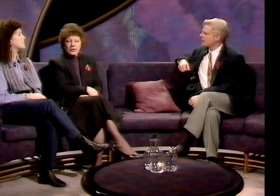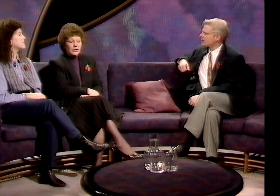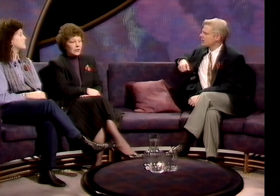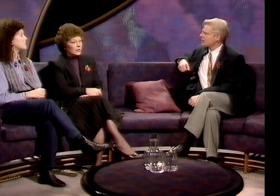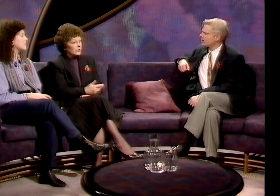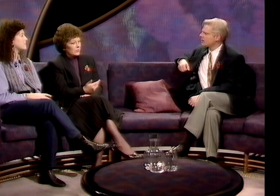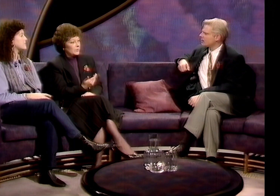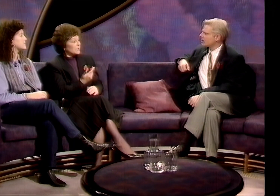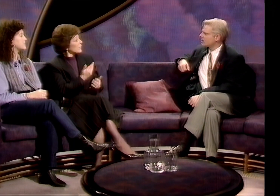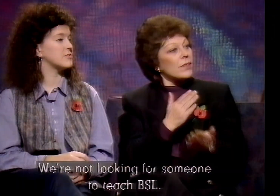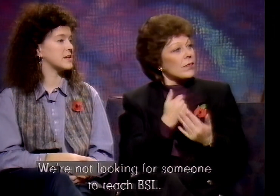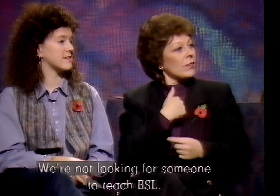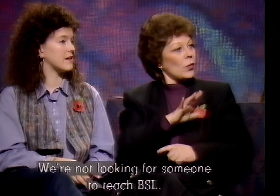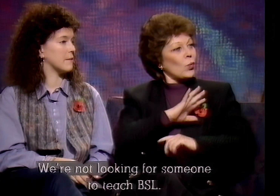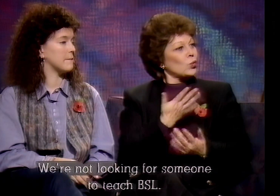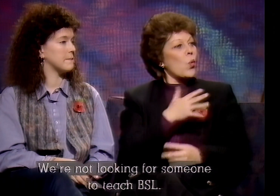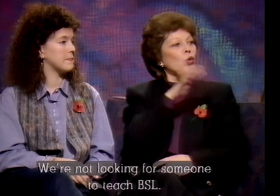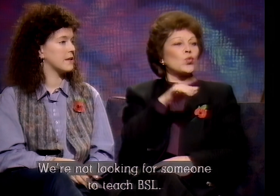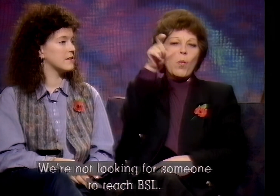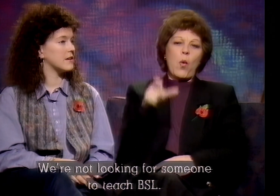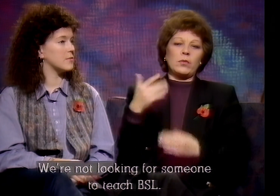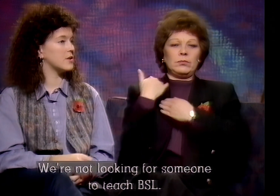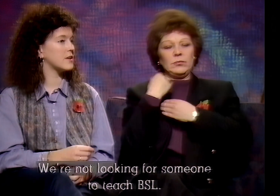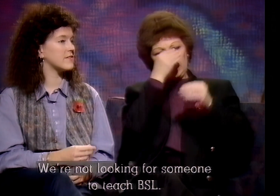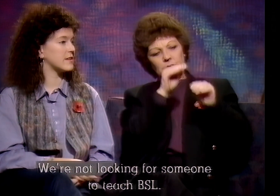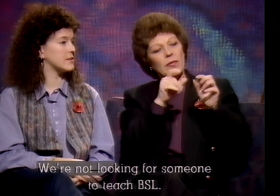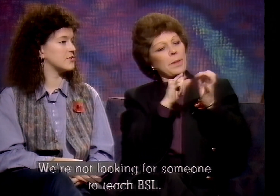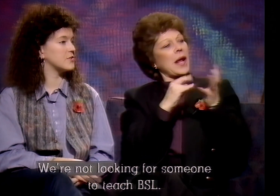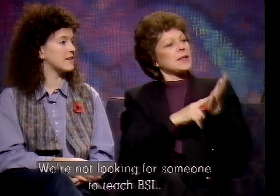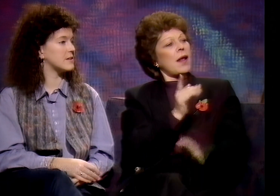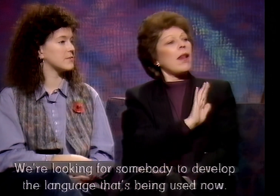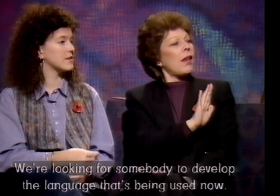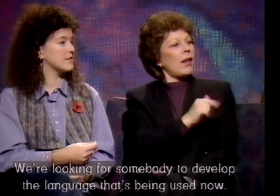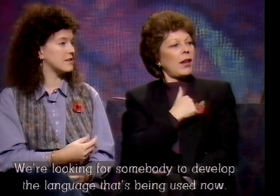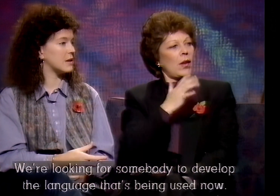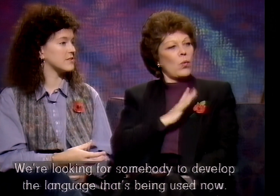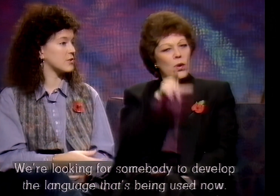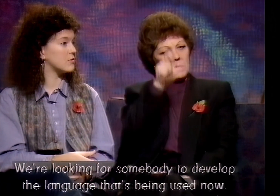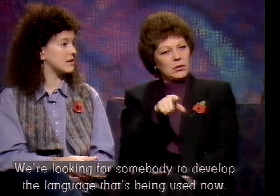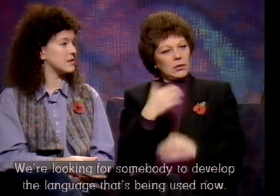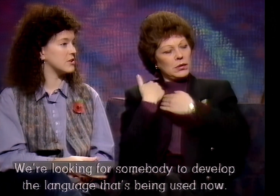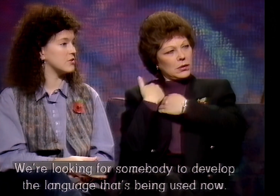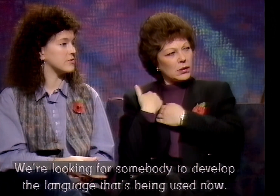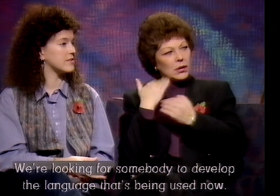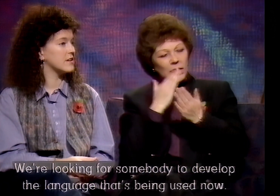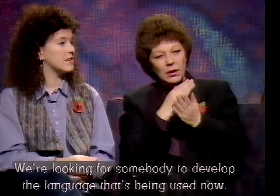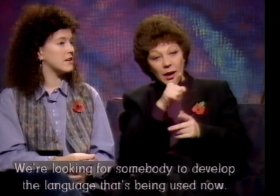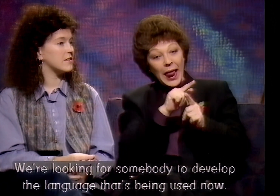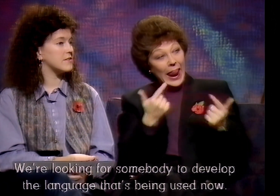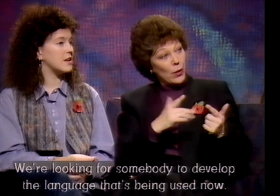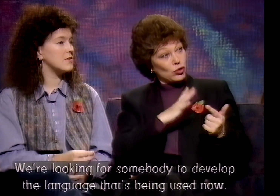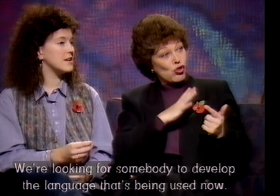Well, we're not looking for someone to teach BSL. We're looking for somebody to develop the language that's already being used.